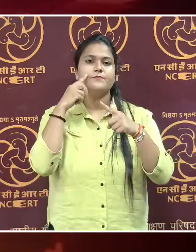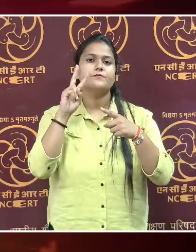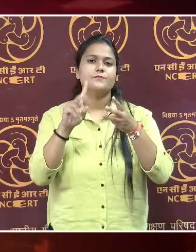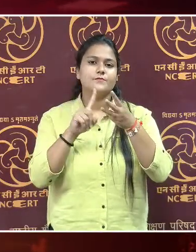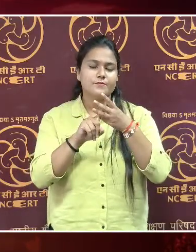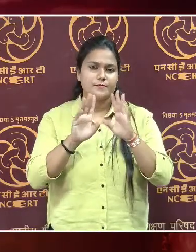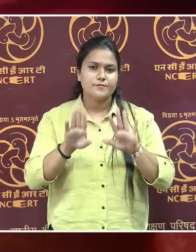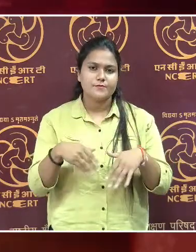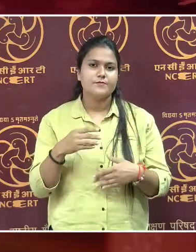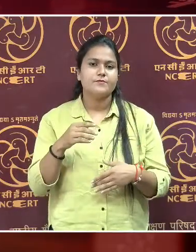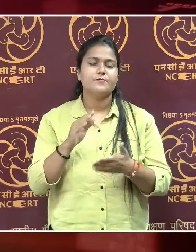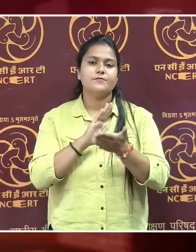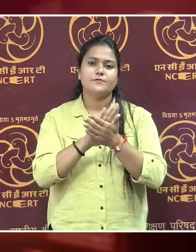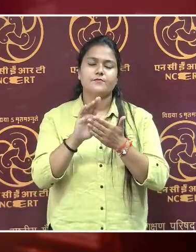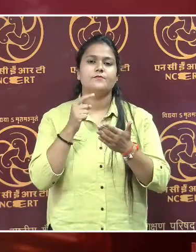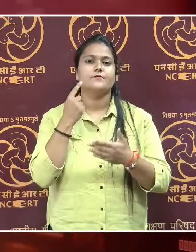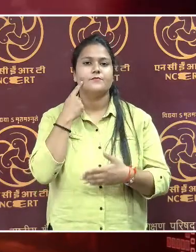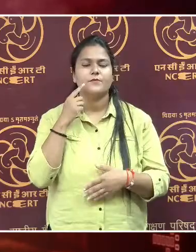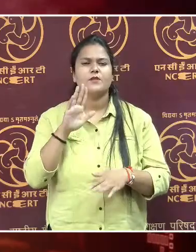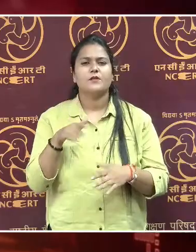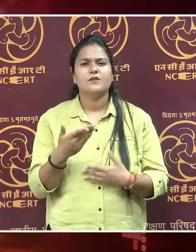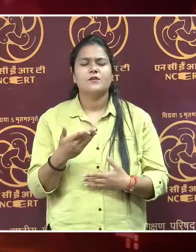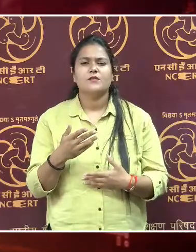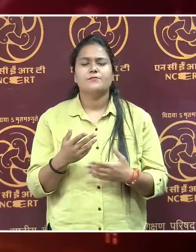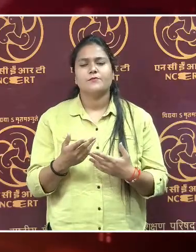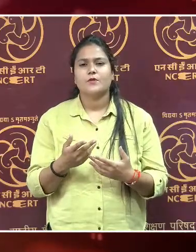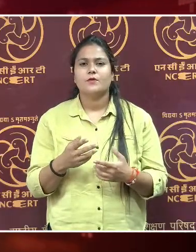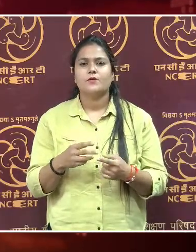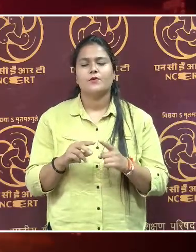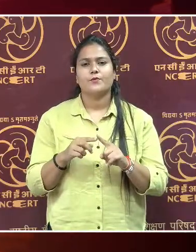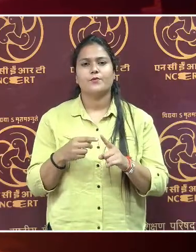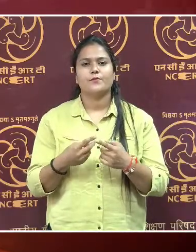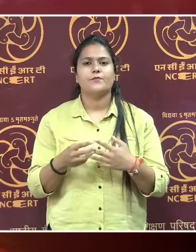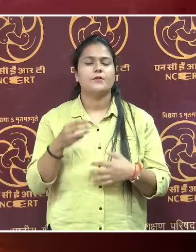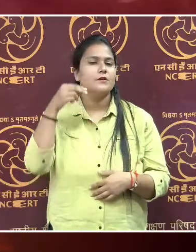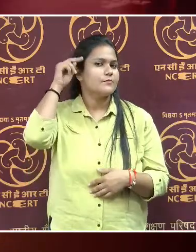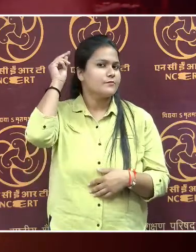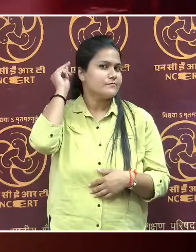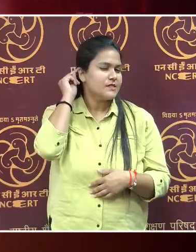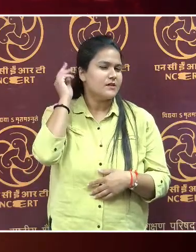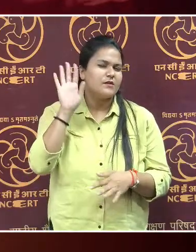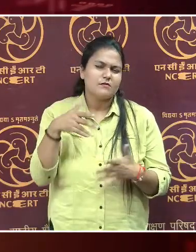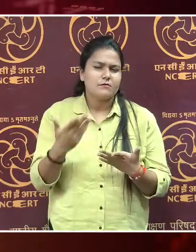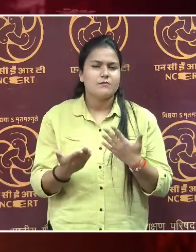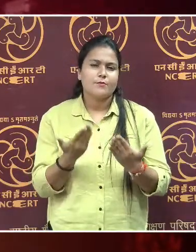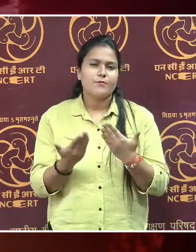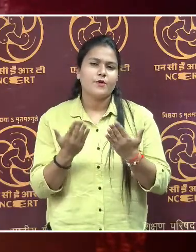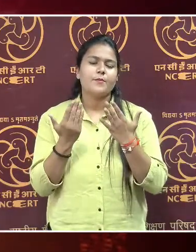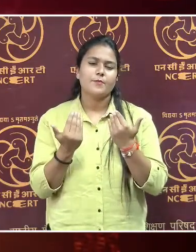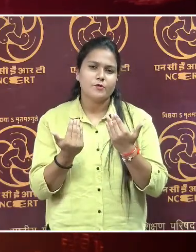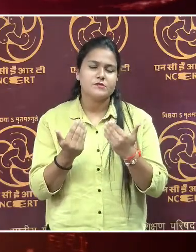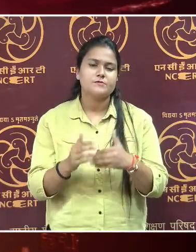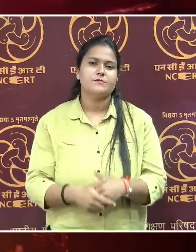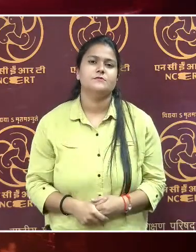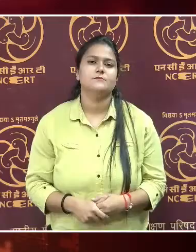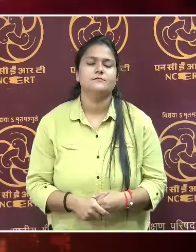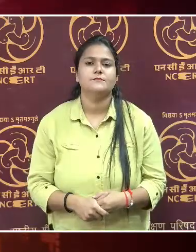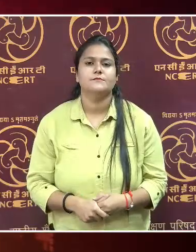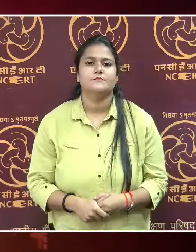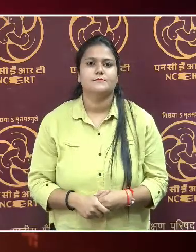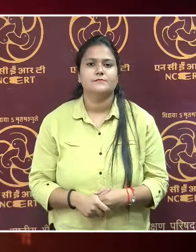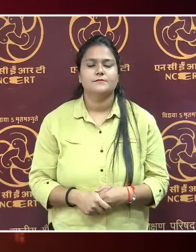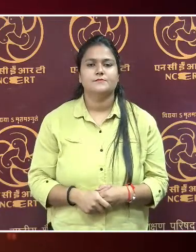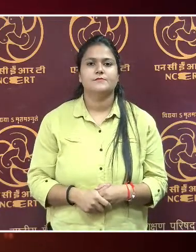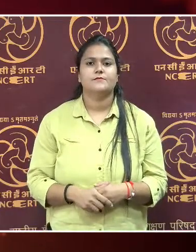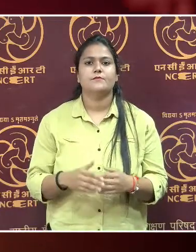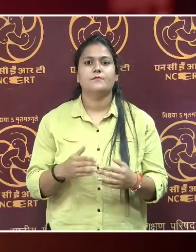either through medication or through surgery with the help of a otolaryngologist. Okay, or if there is any damage